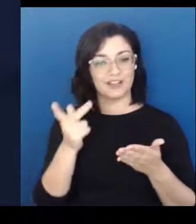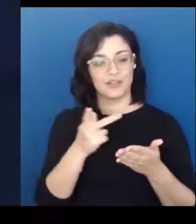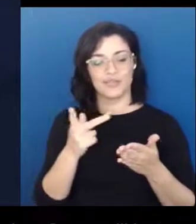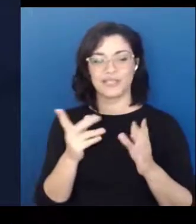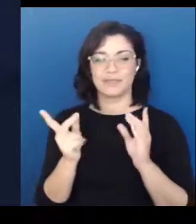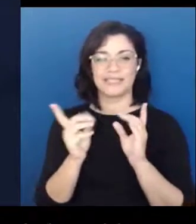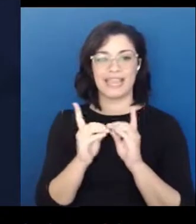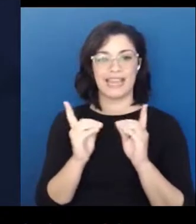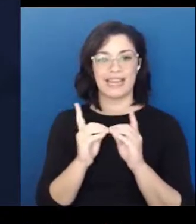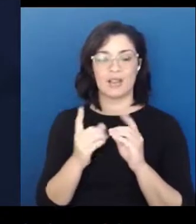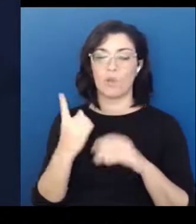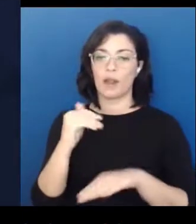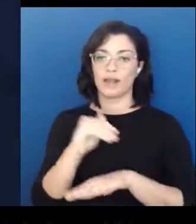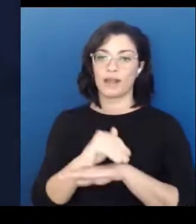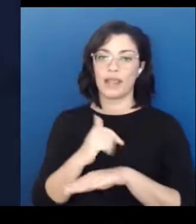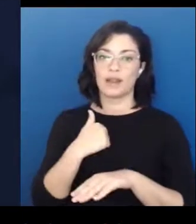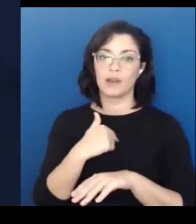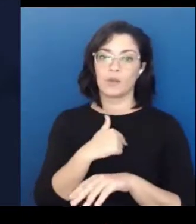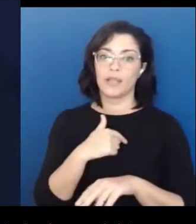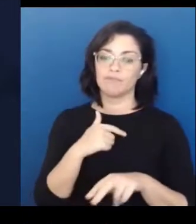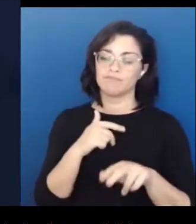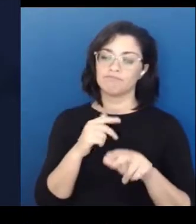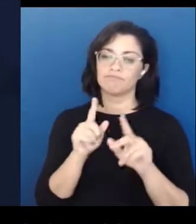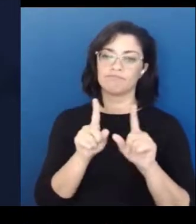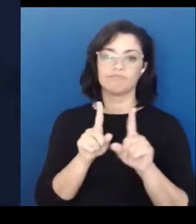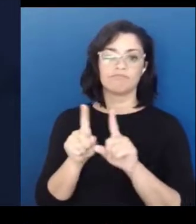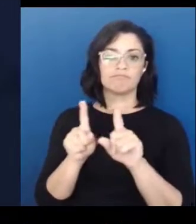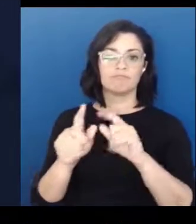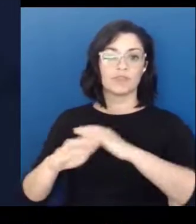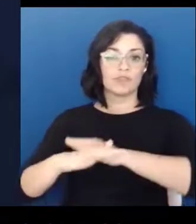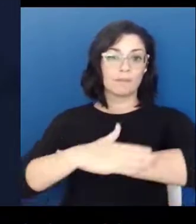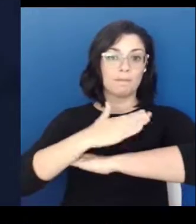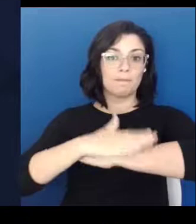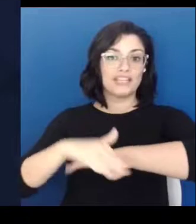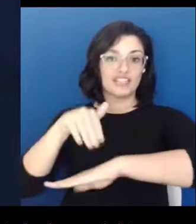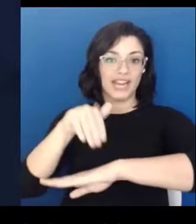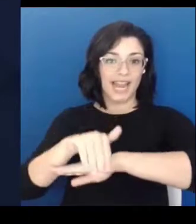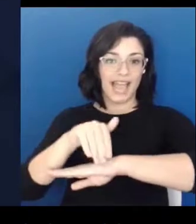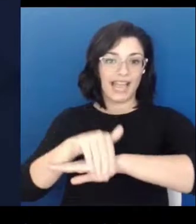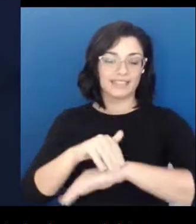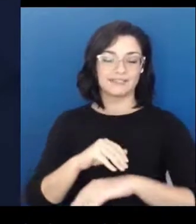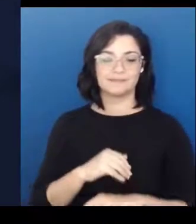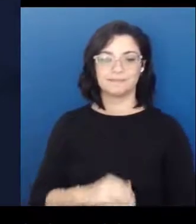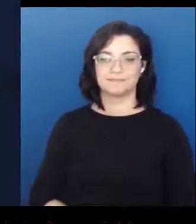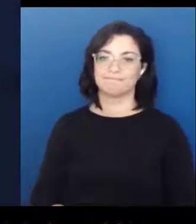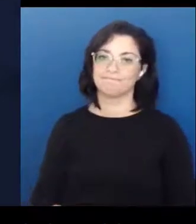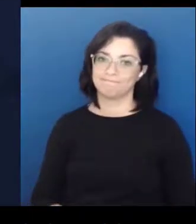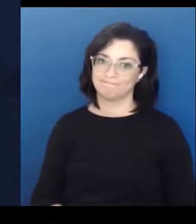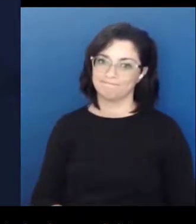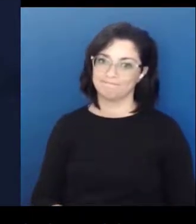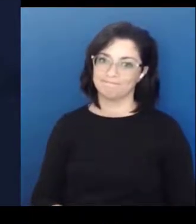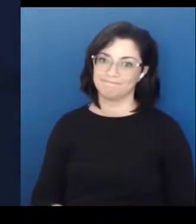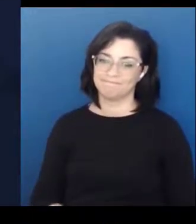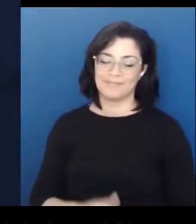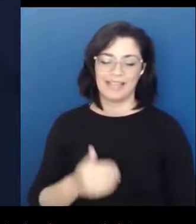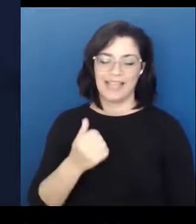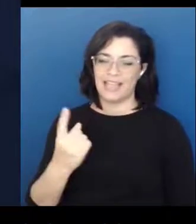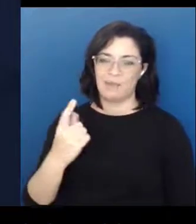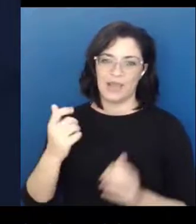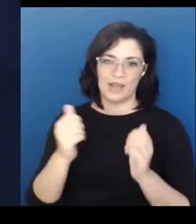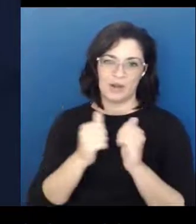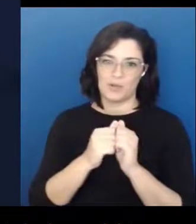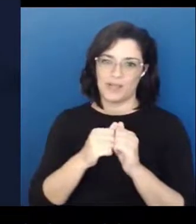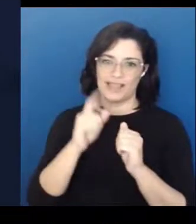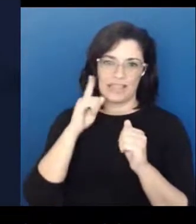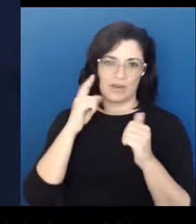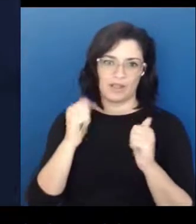beach at night. So any person with hearing loss would go, whoa, yeah, that's not a good